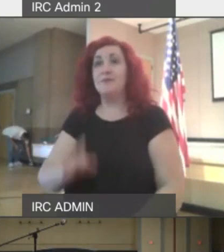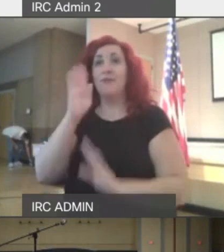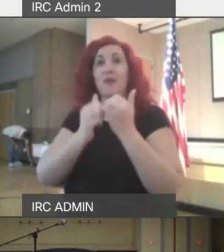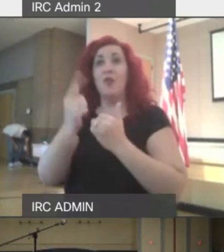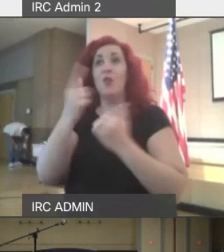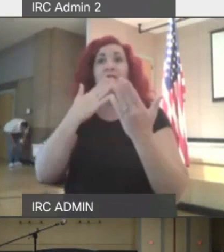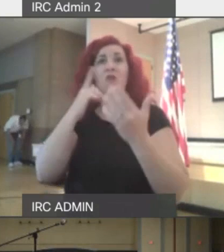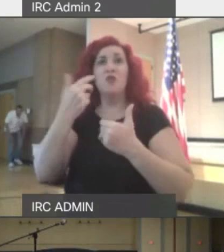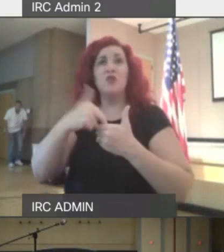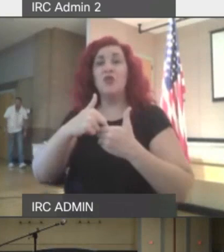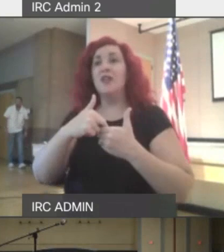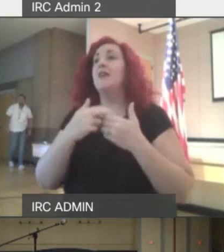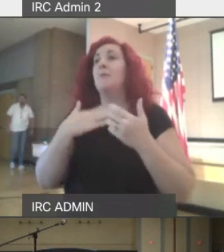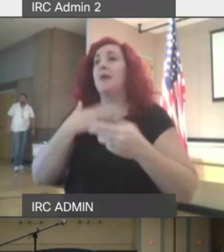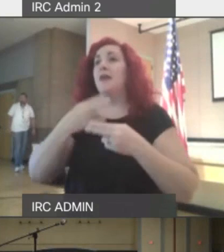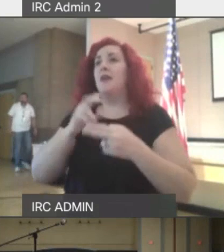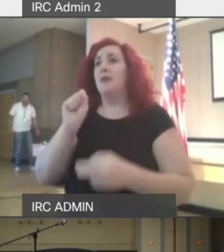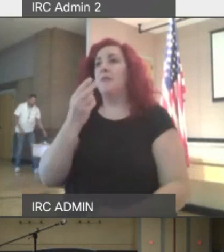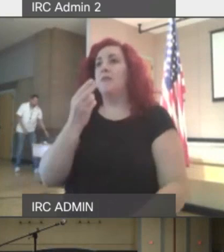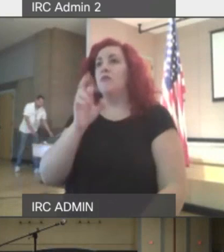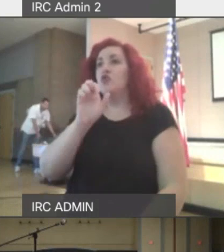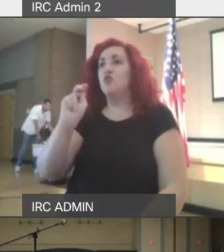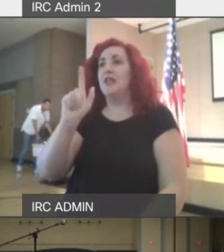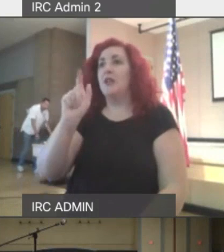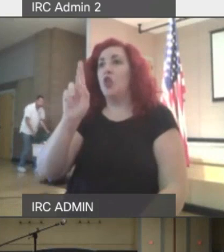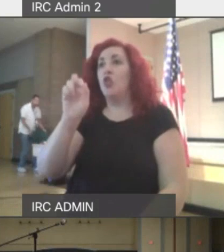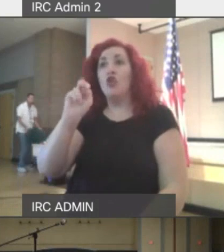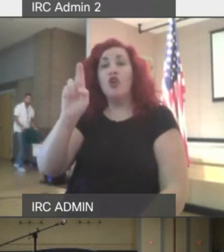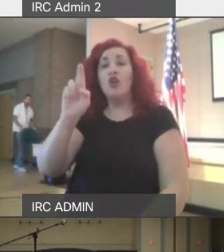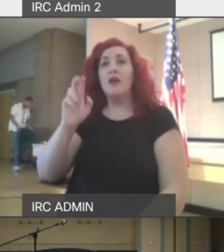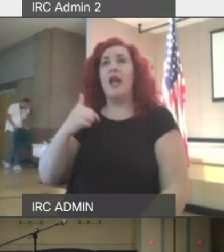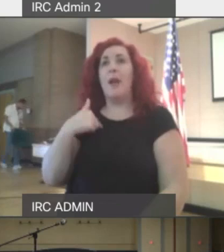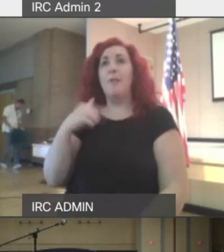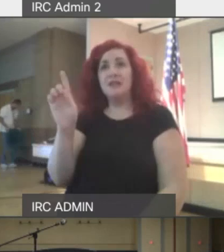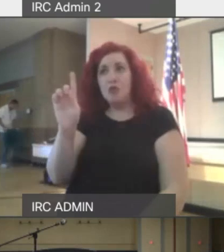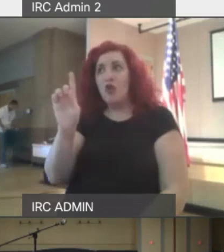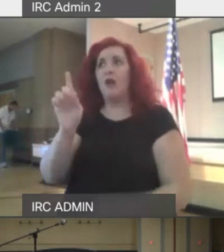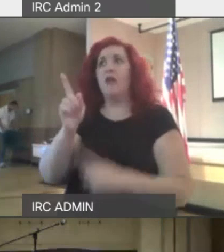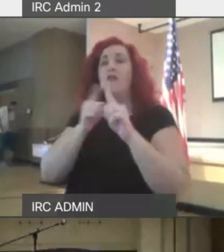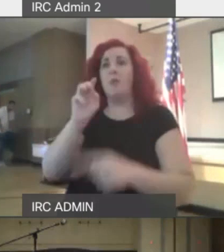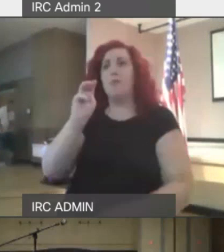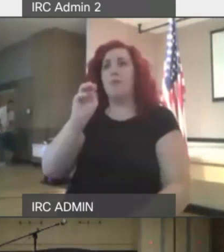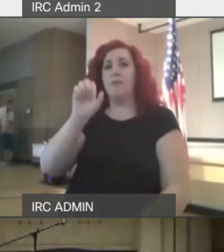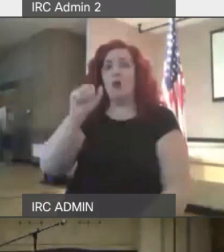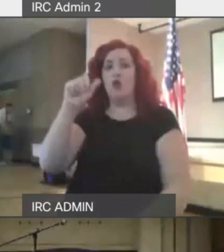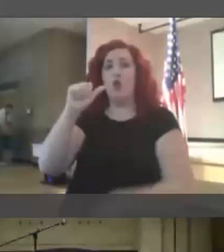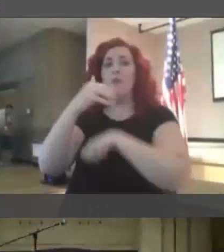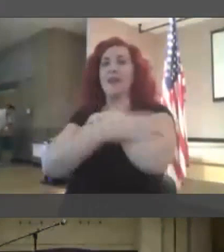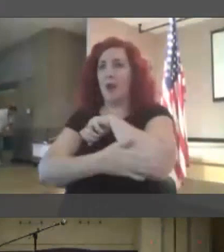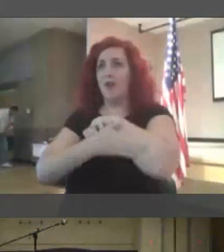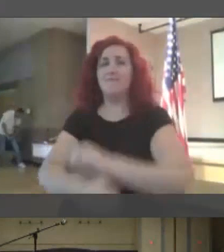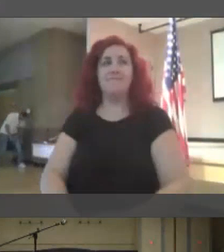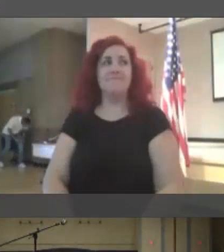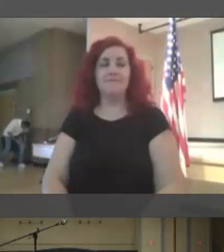Hello, everybody. Thank you for being here. My name is Shireen Lerner. I'm one of the Democrats, and I'm from Maricopa County.